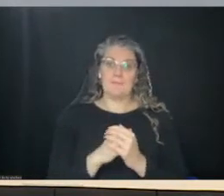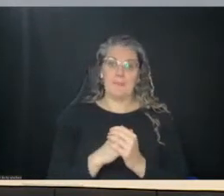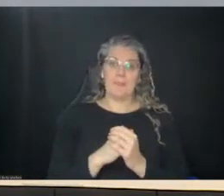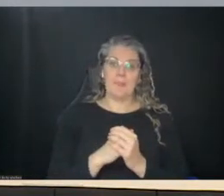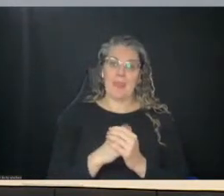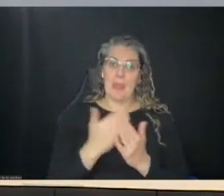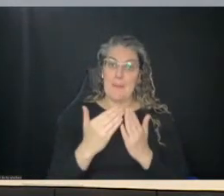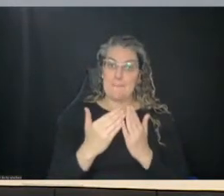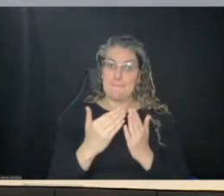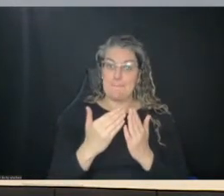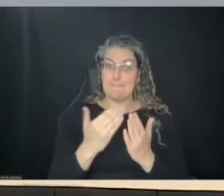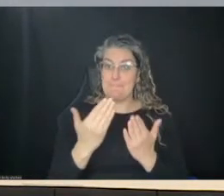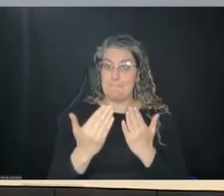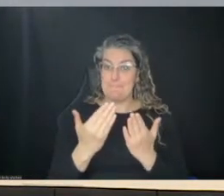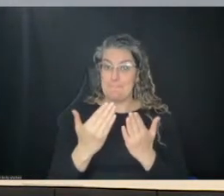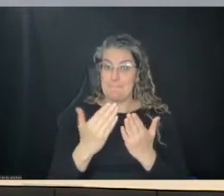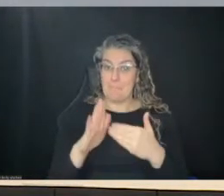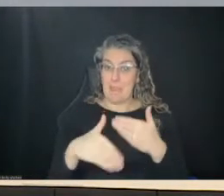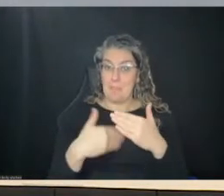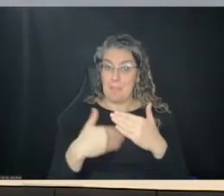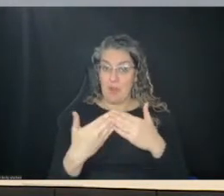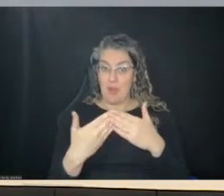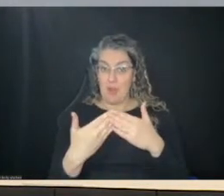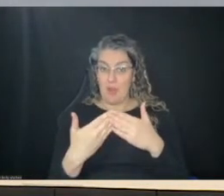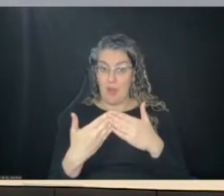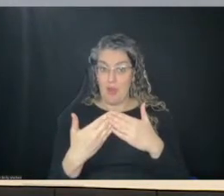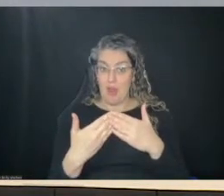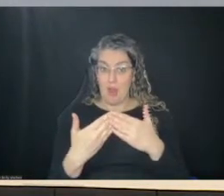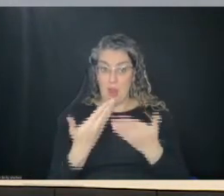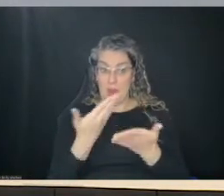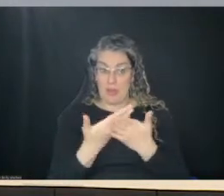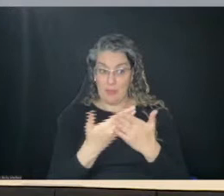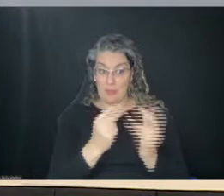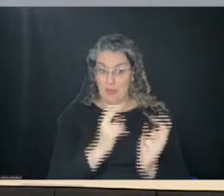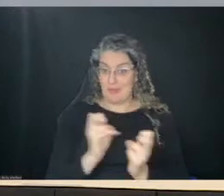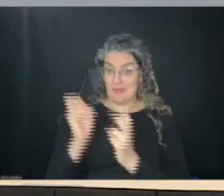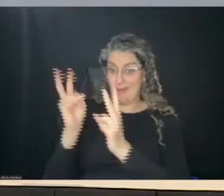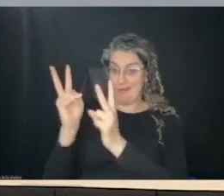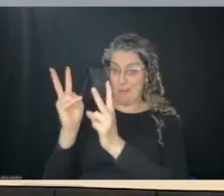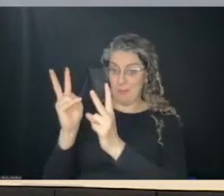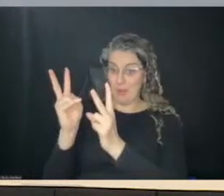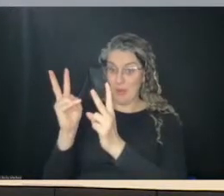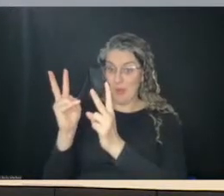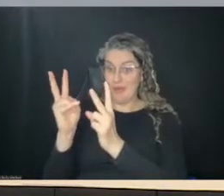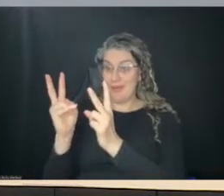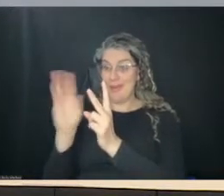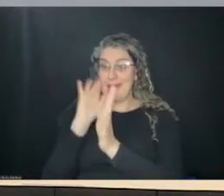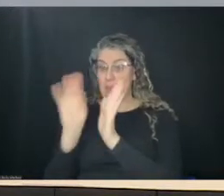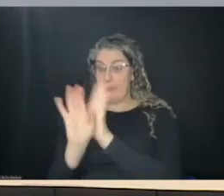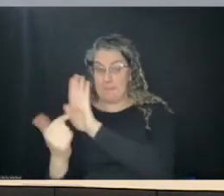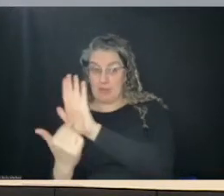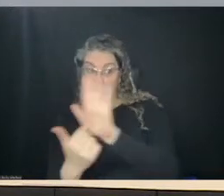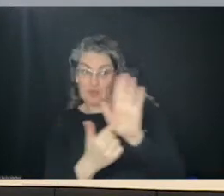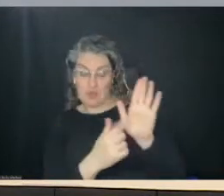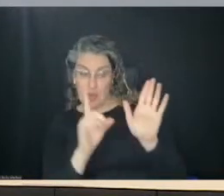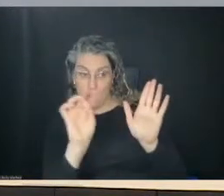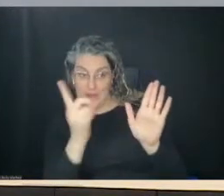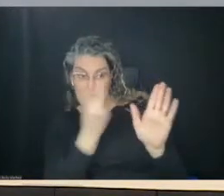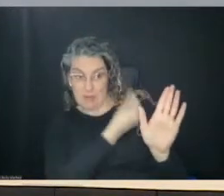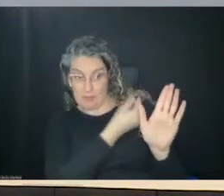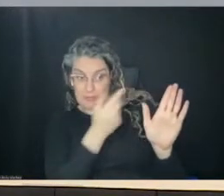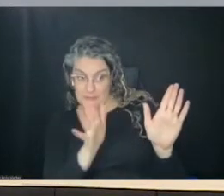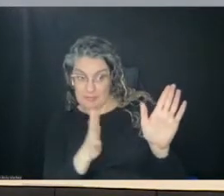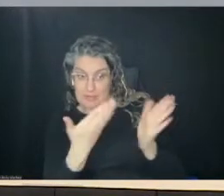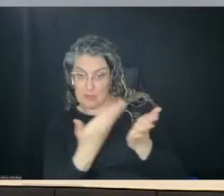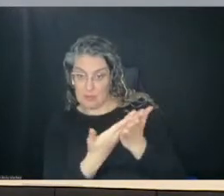upload the vaccine record, and that it may look different in different provinces, so that can be